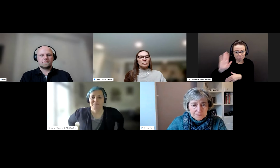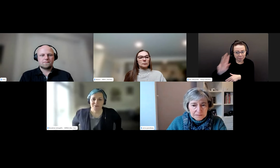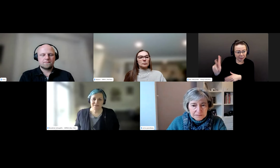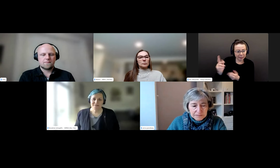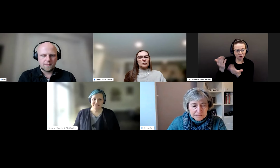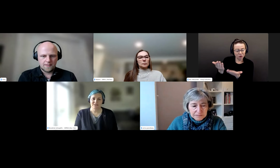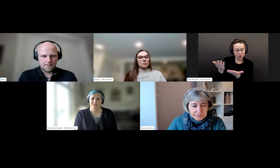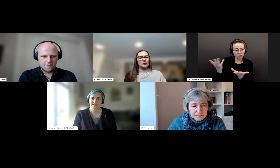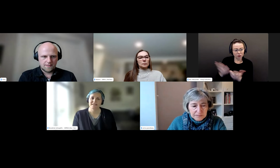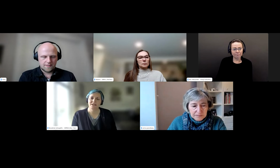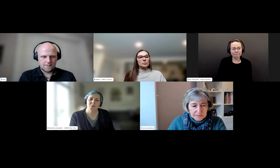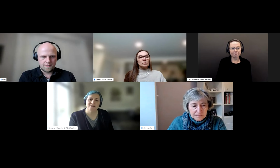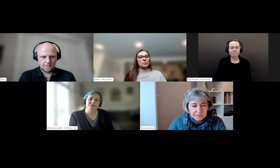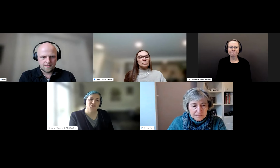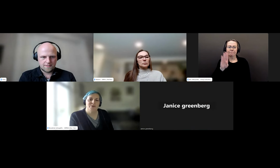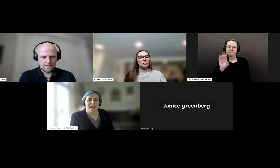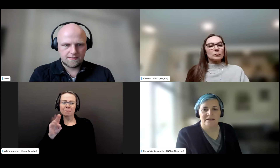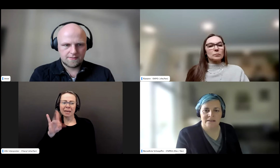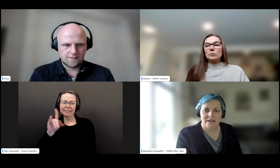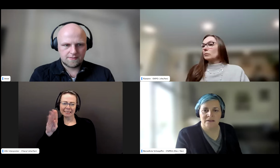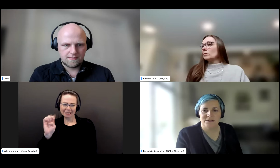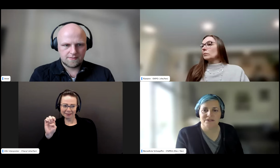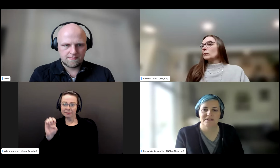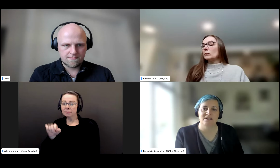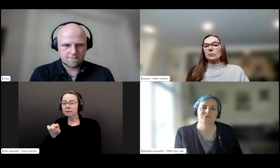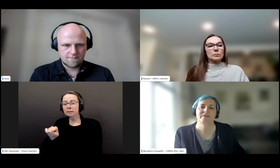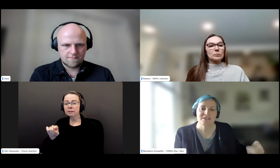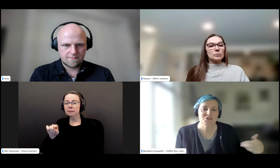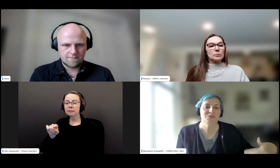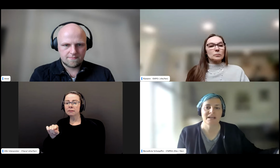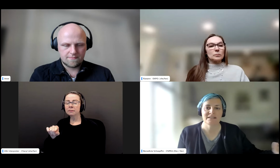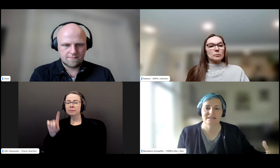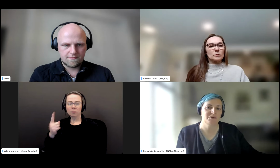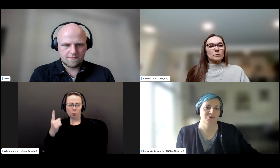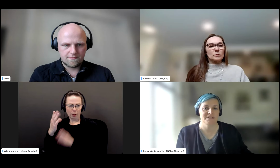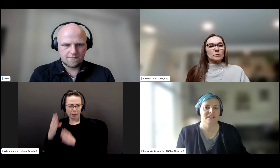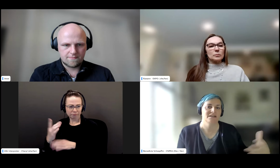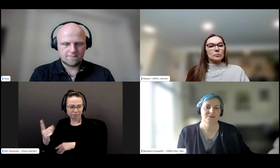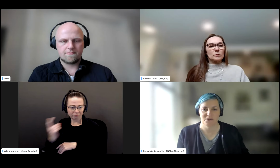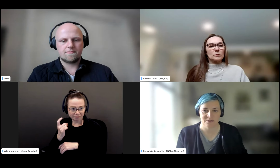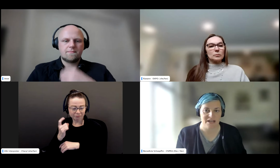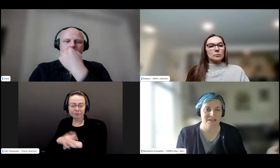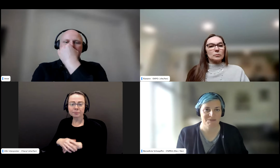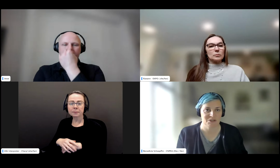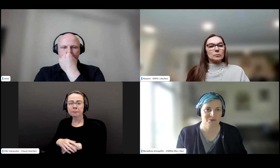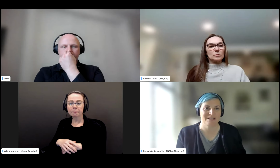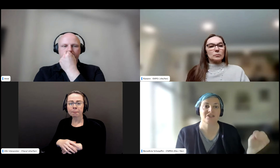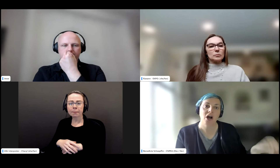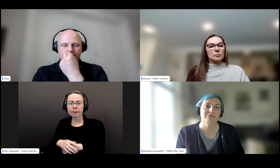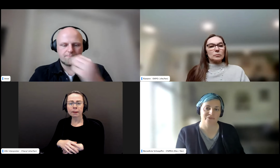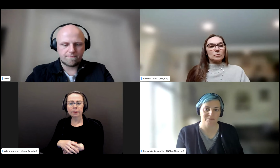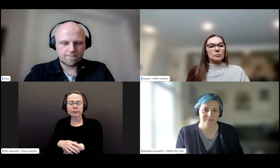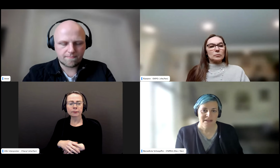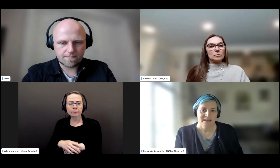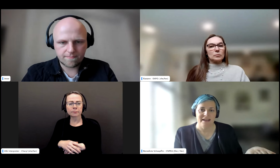Thank you. We have Seema who's asking, where do alerts that advise you that some of your data or that your account has been compromised